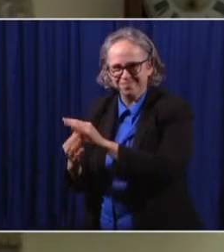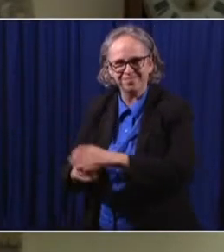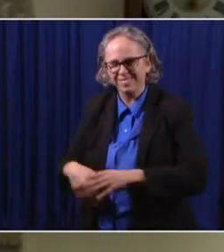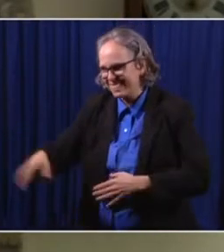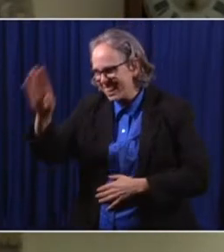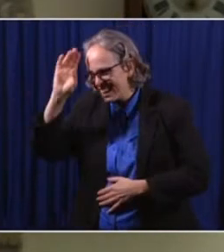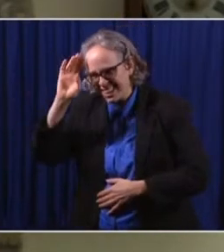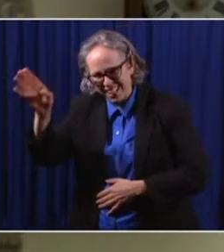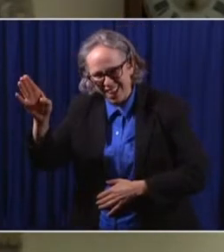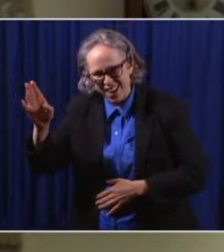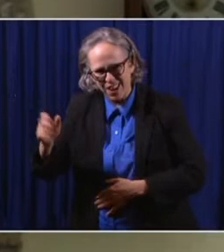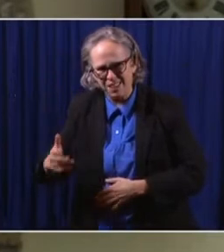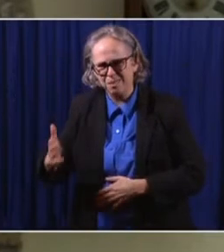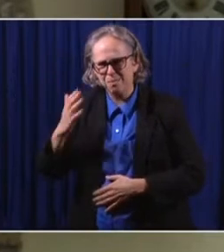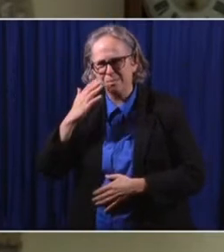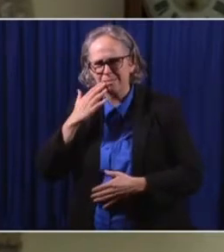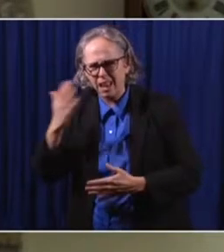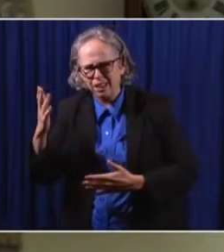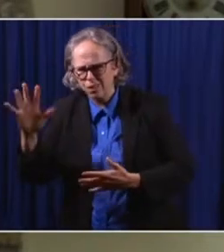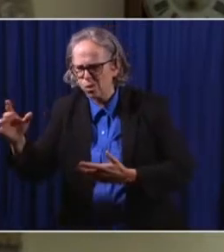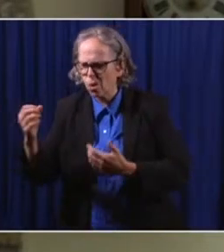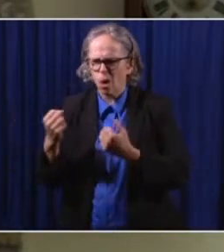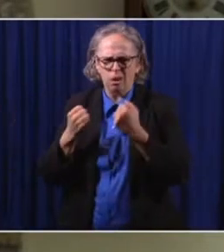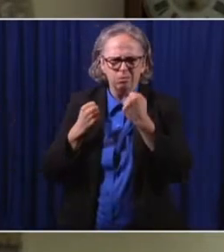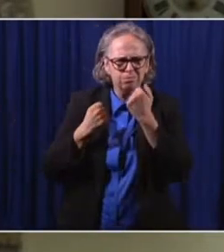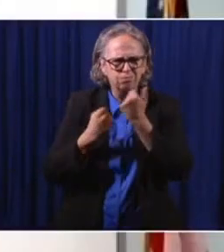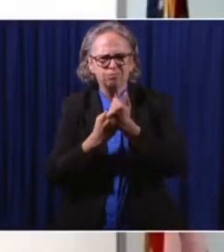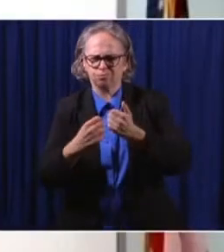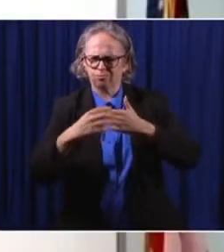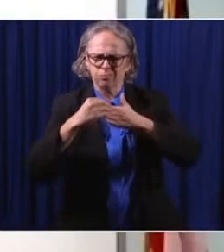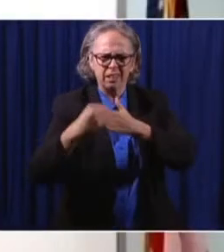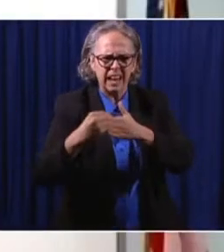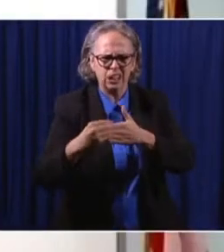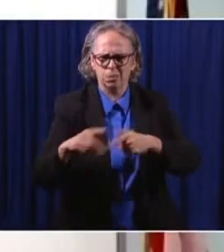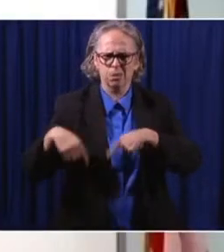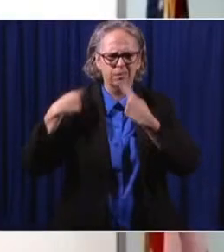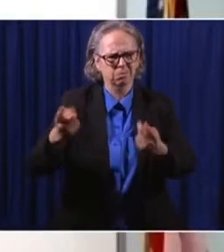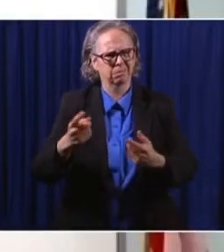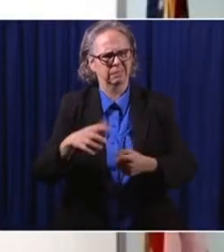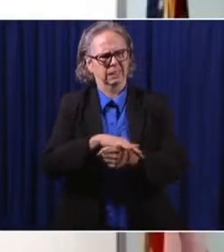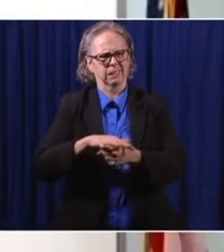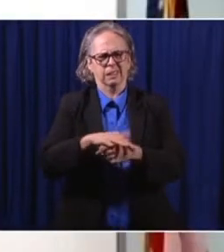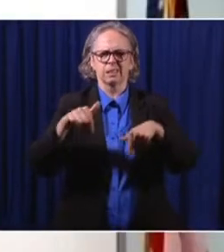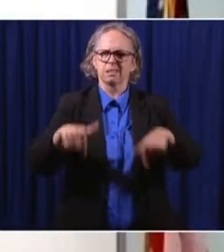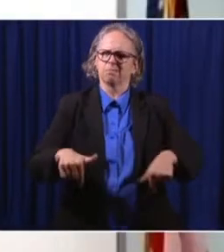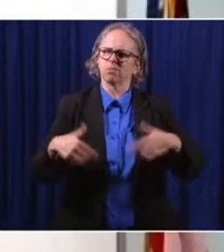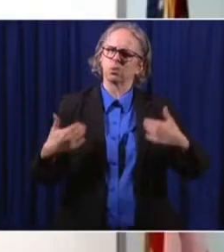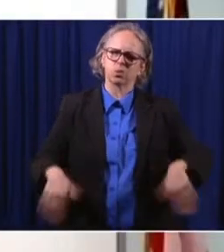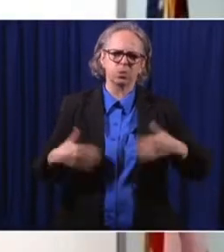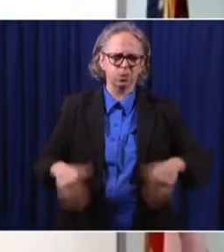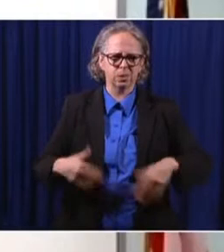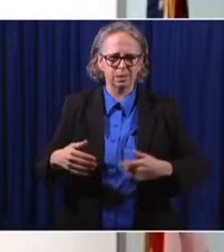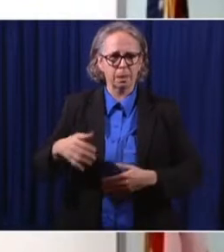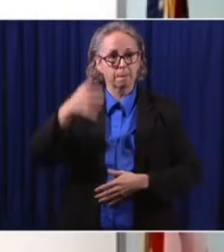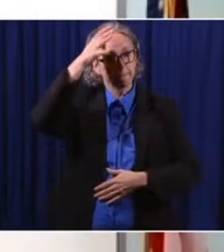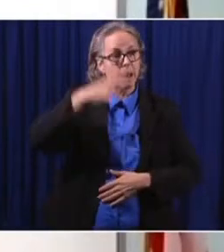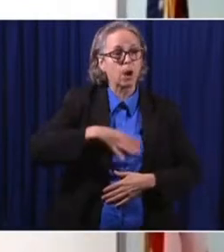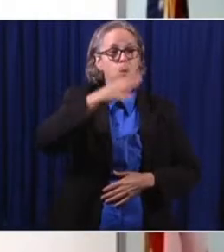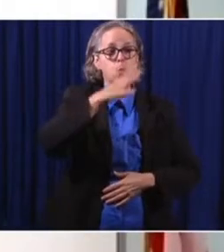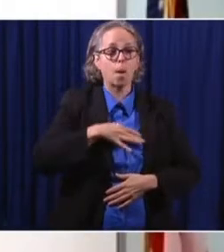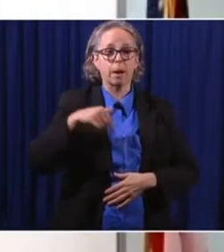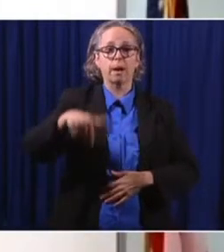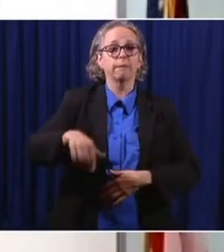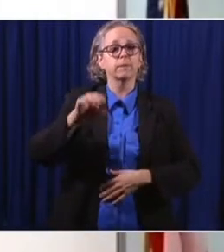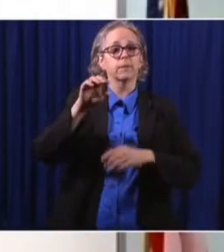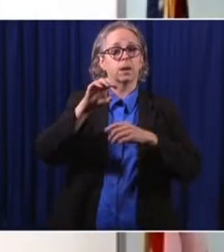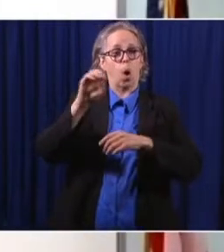thank you for your stalwart leadership throughout this pandemic. But the men and women of ODOT who are on the front lines keeping the system in a state of good